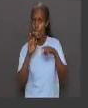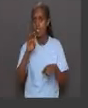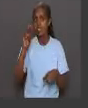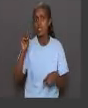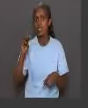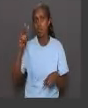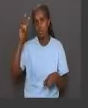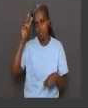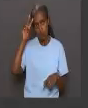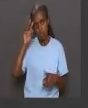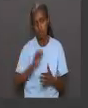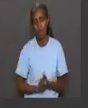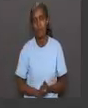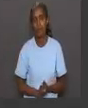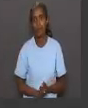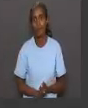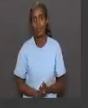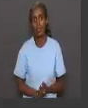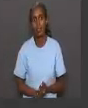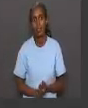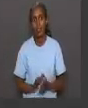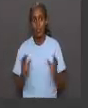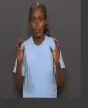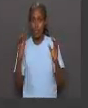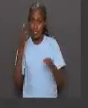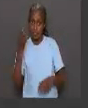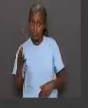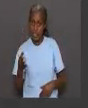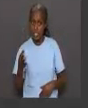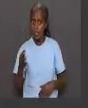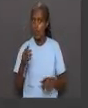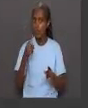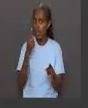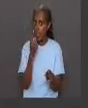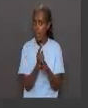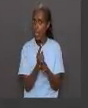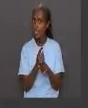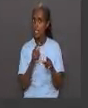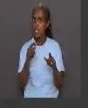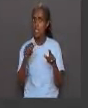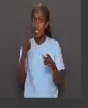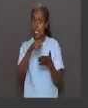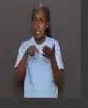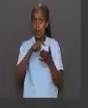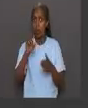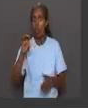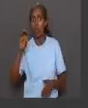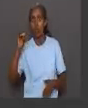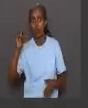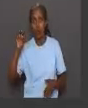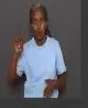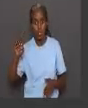180 pi centimeters squared. For the frustum of a right circular